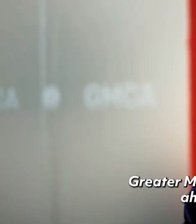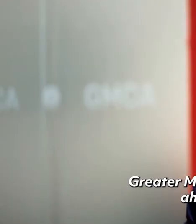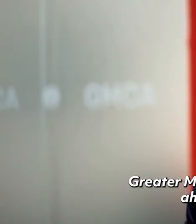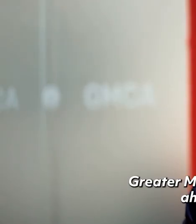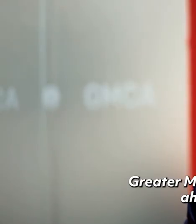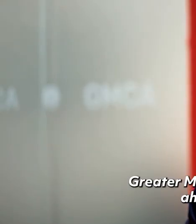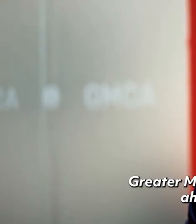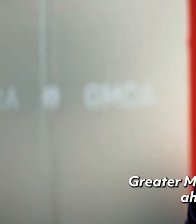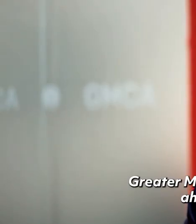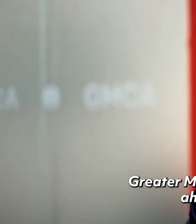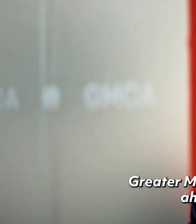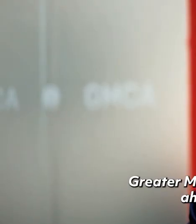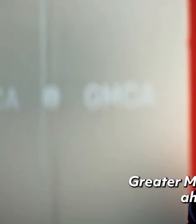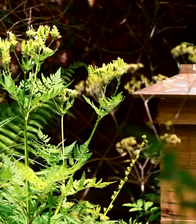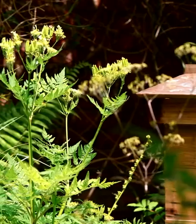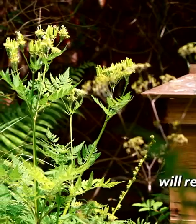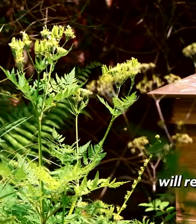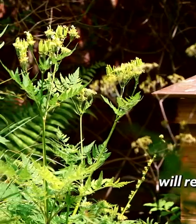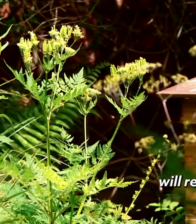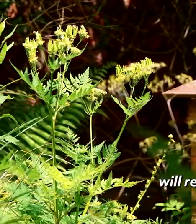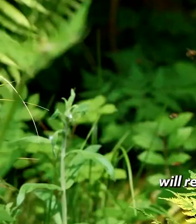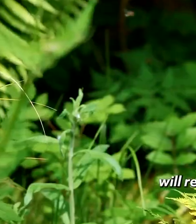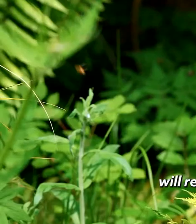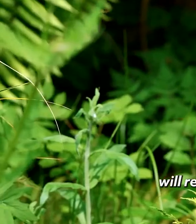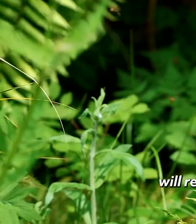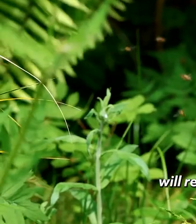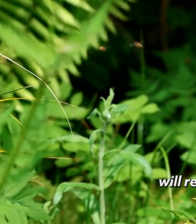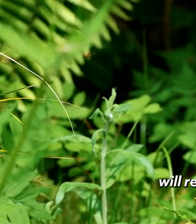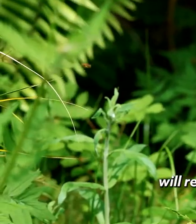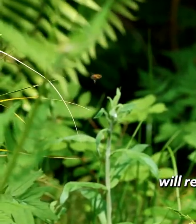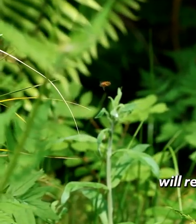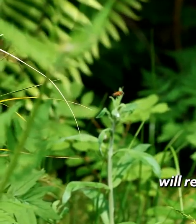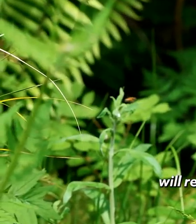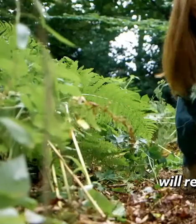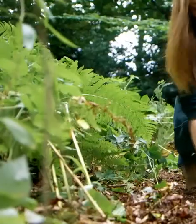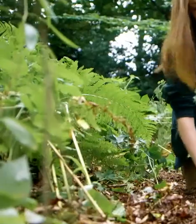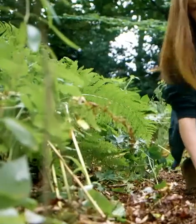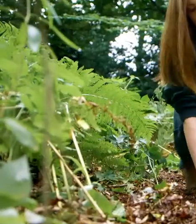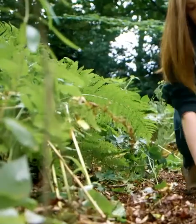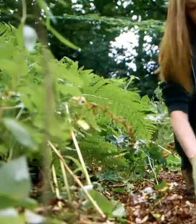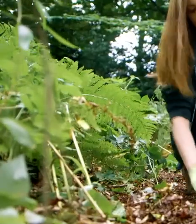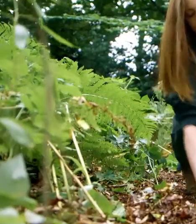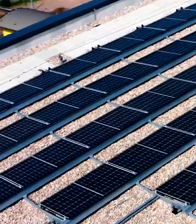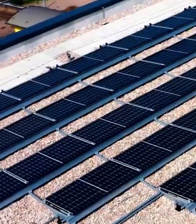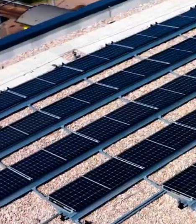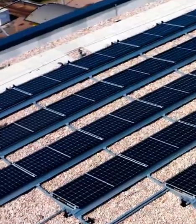12 years ahead of the rest of the UK, will require everyone here to play their part.